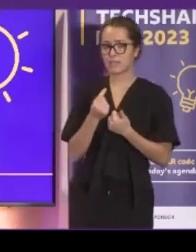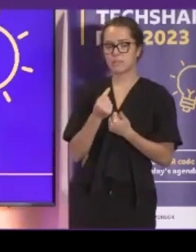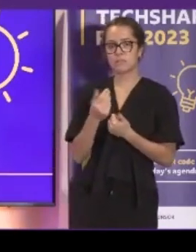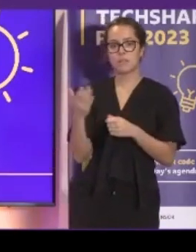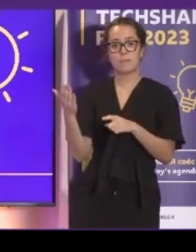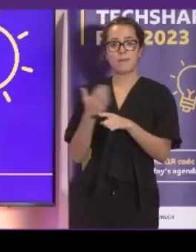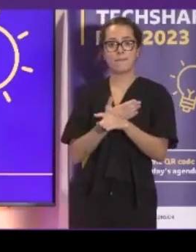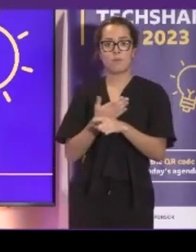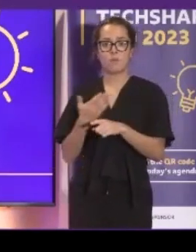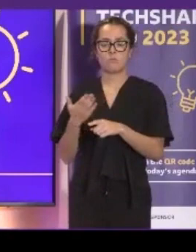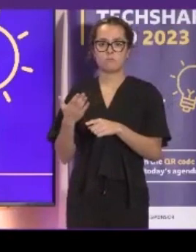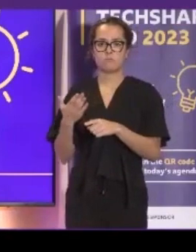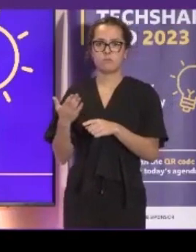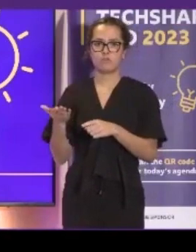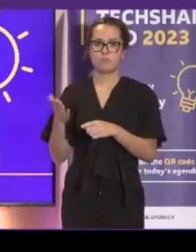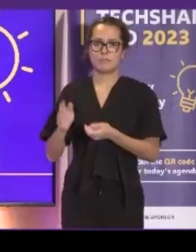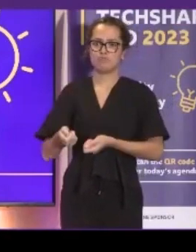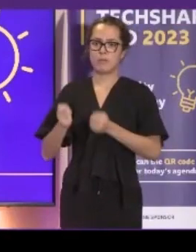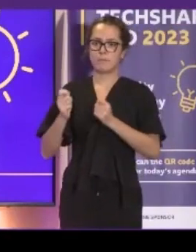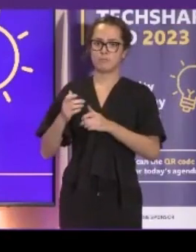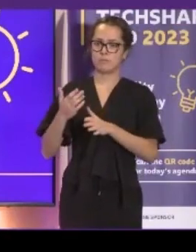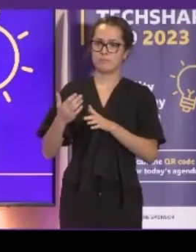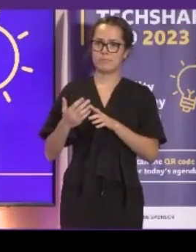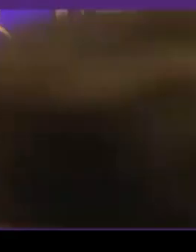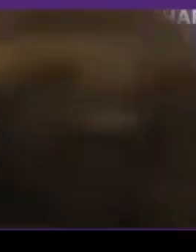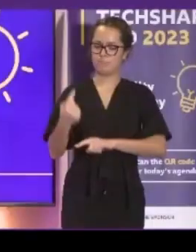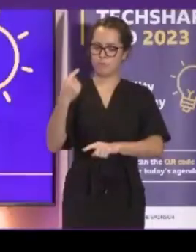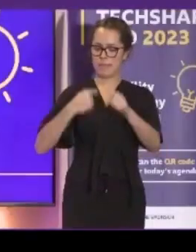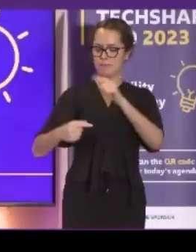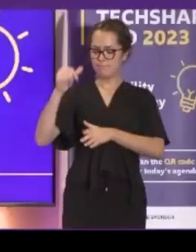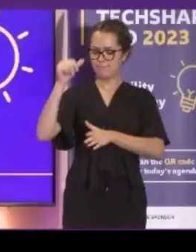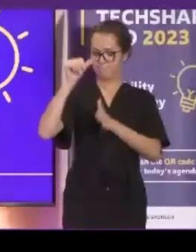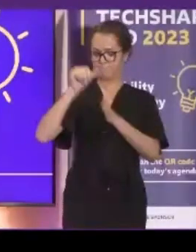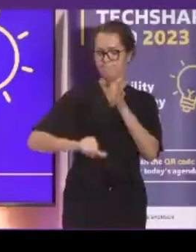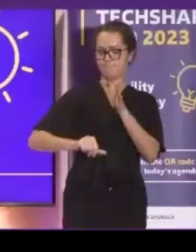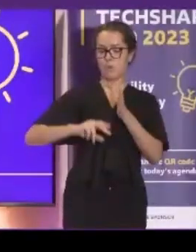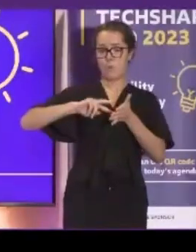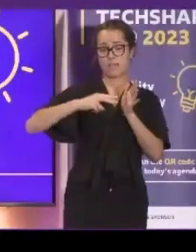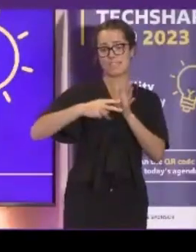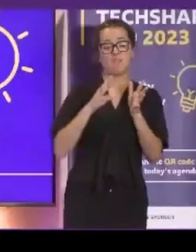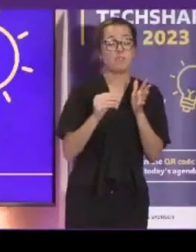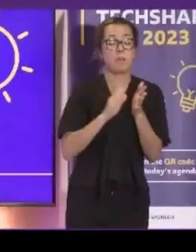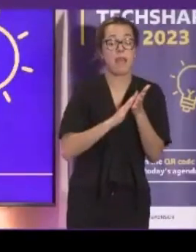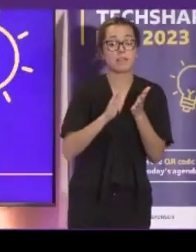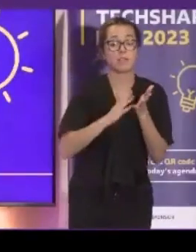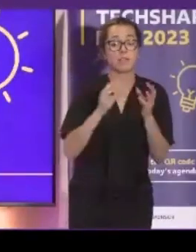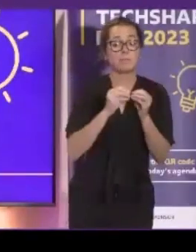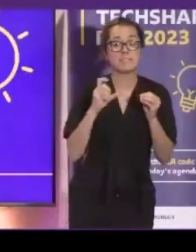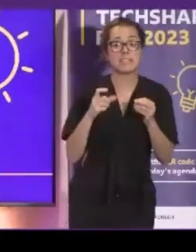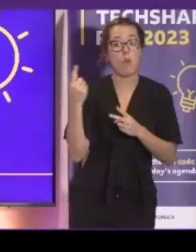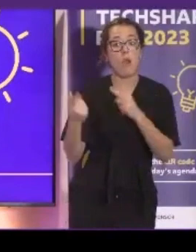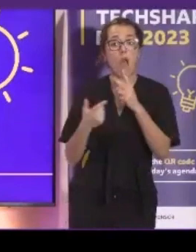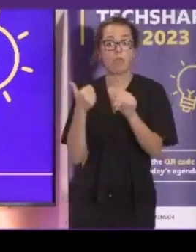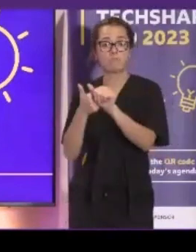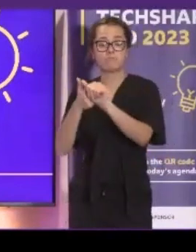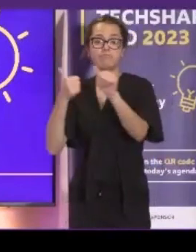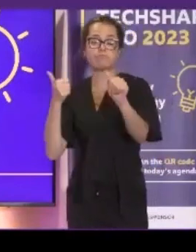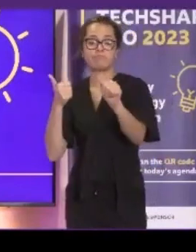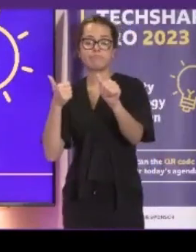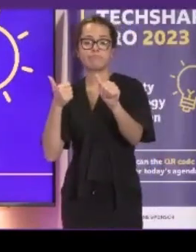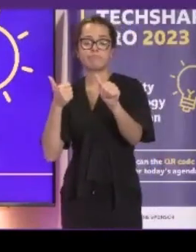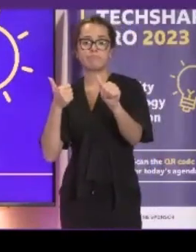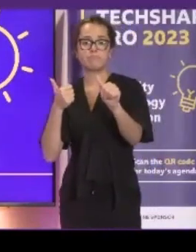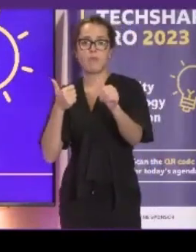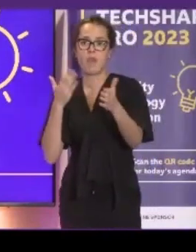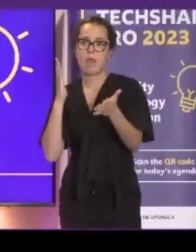upon it already. You know, let's start from the very beginning. In an organization like HSBC or any other big corporate, we already spend a